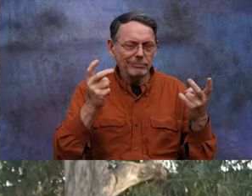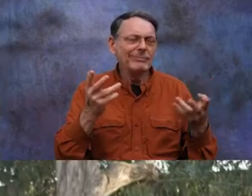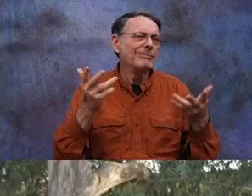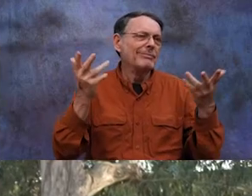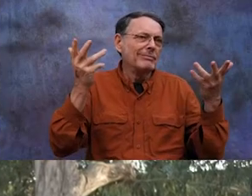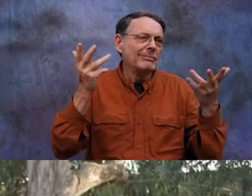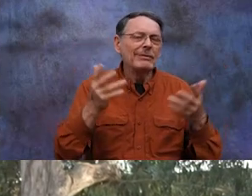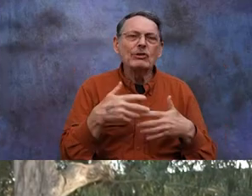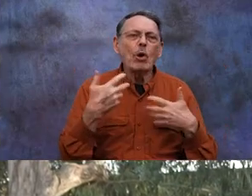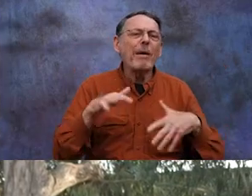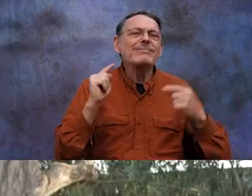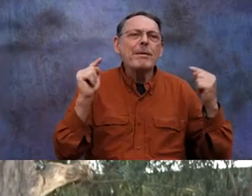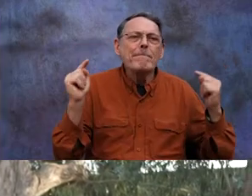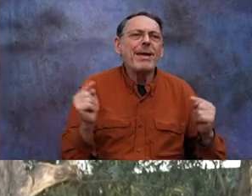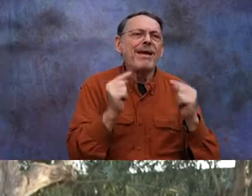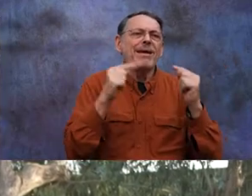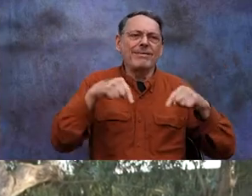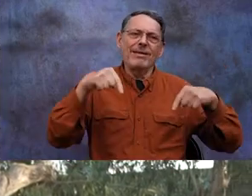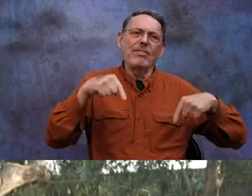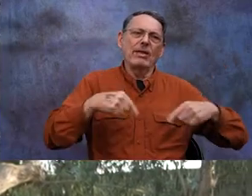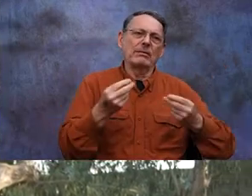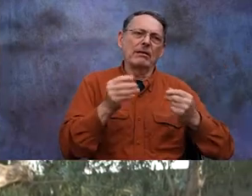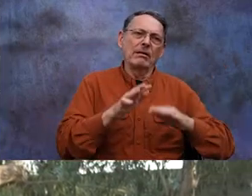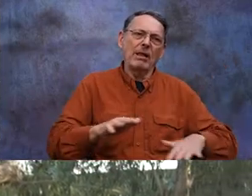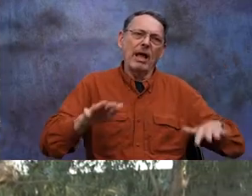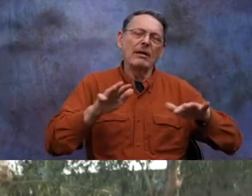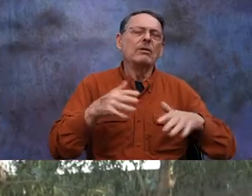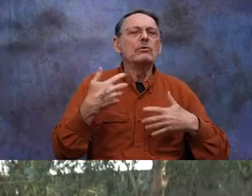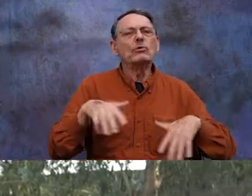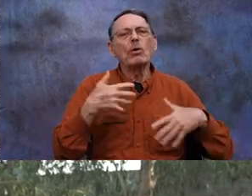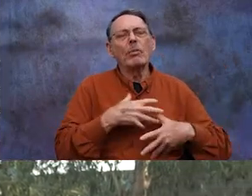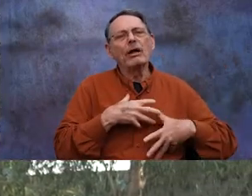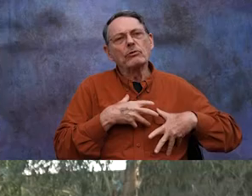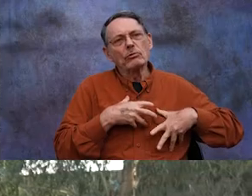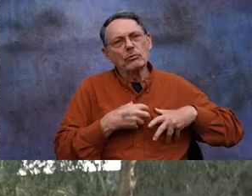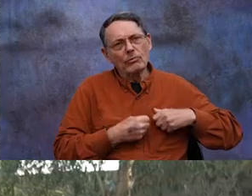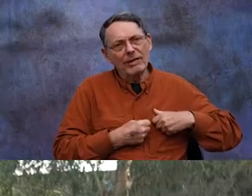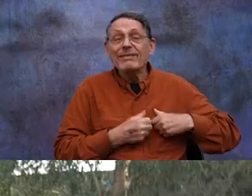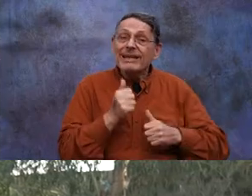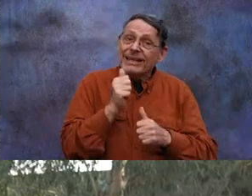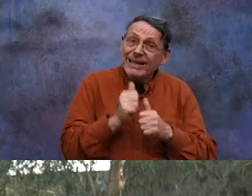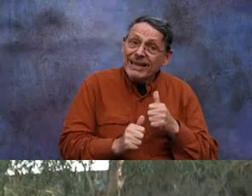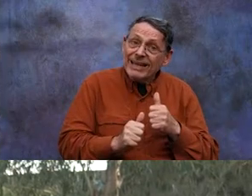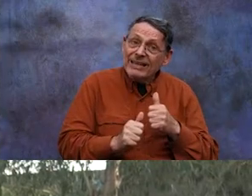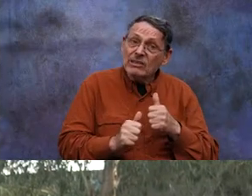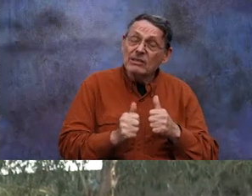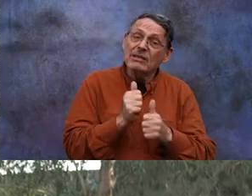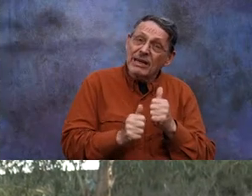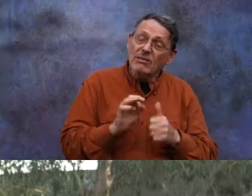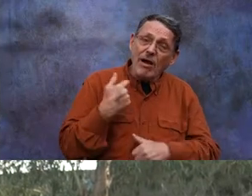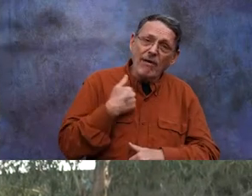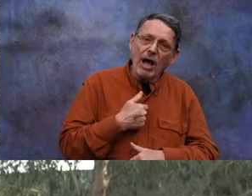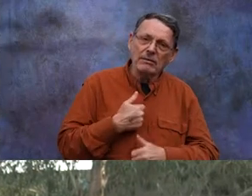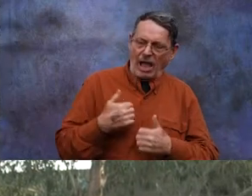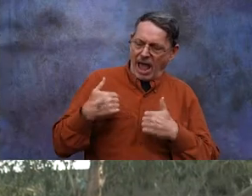much pain in this land and so much grief that each of us carry, whatever